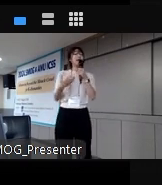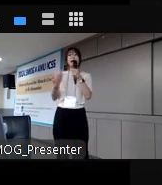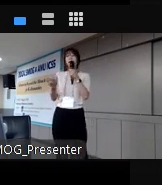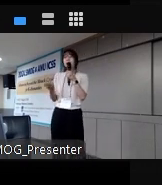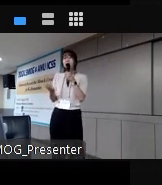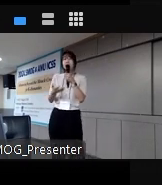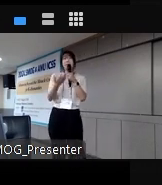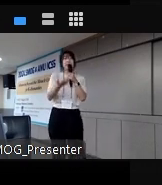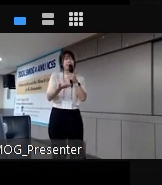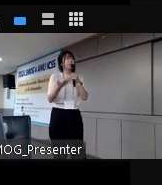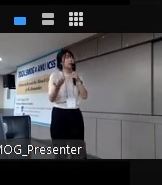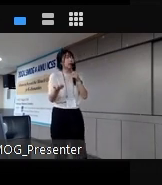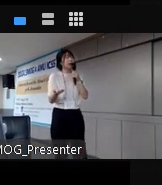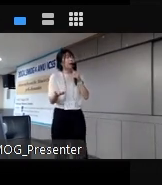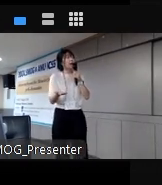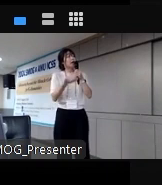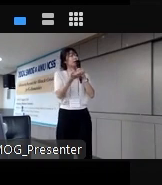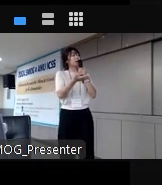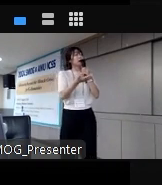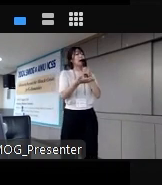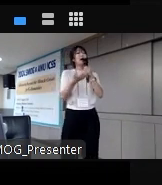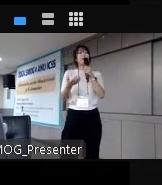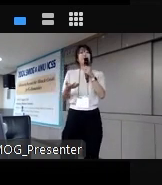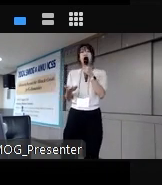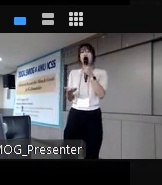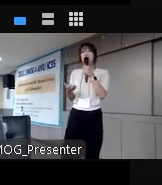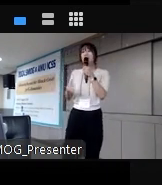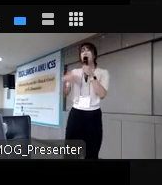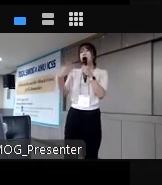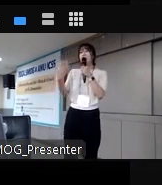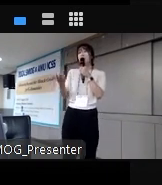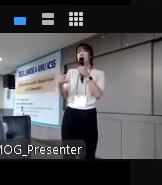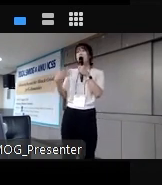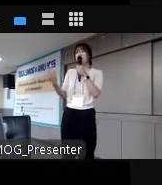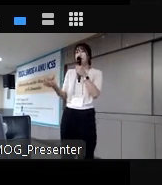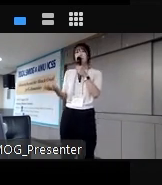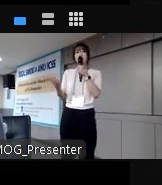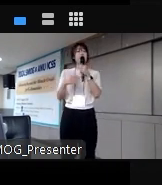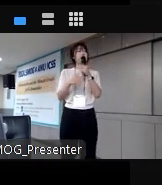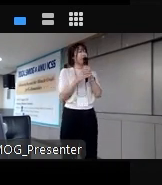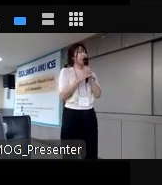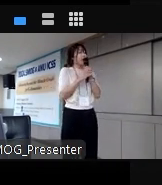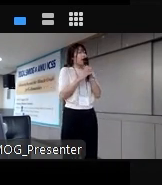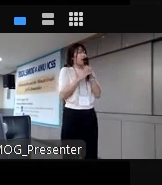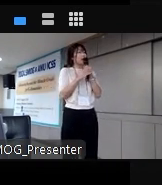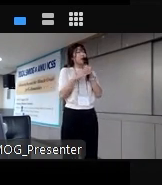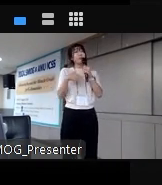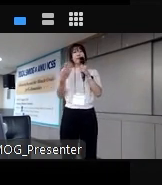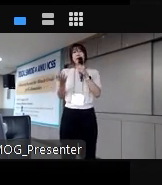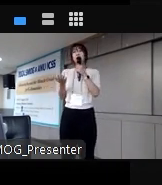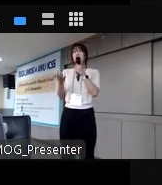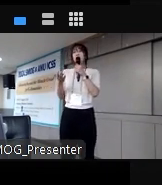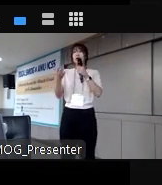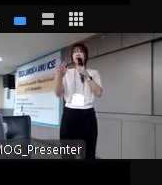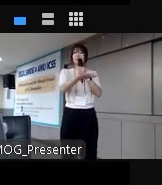often animate, like baby or cat, these are not often modified. So they leave this as a puzzle. And our pragmatic story can